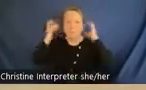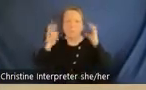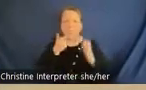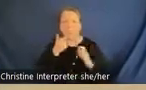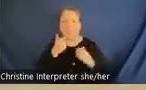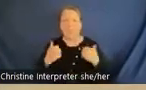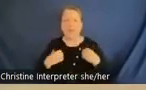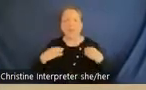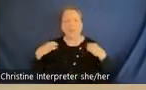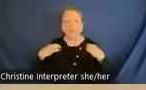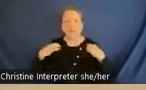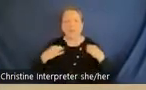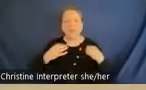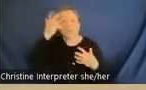on it.